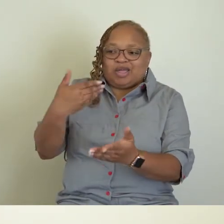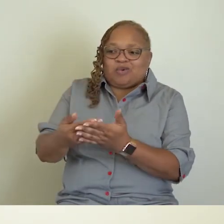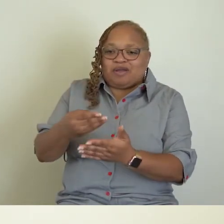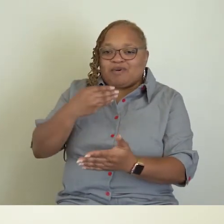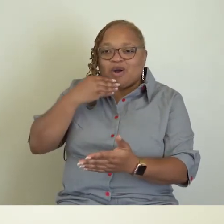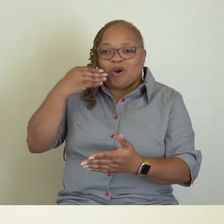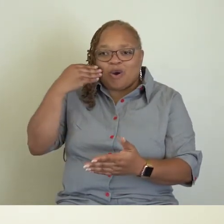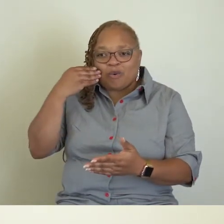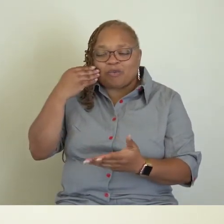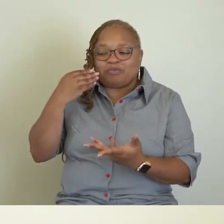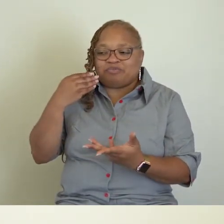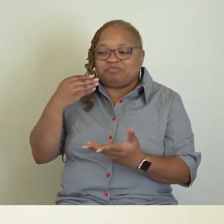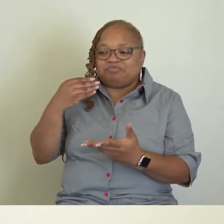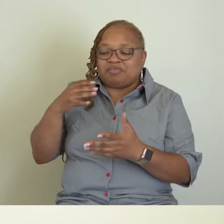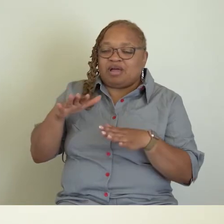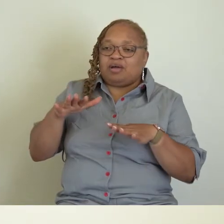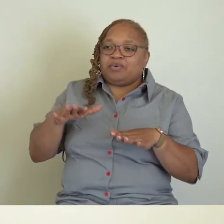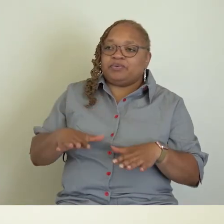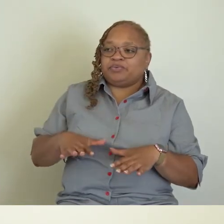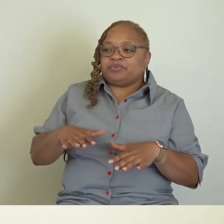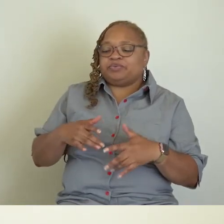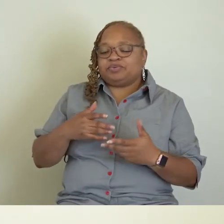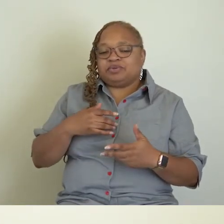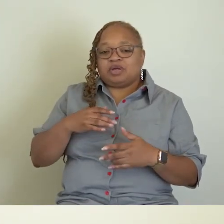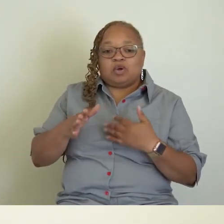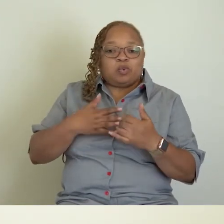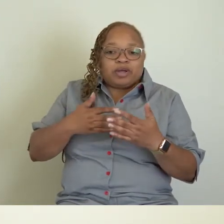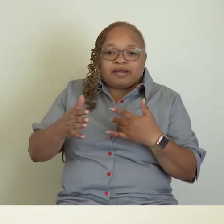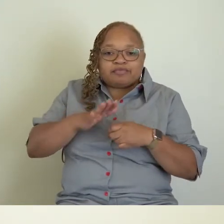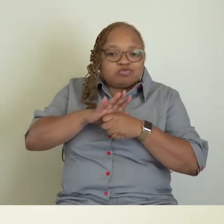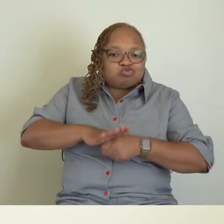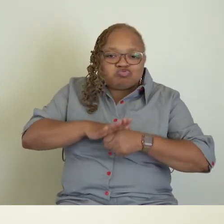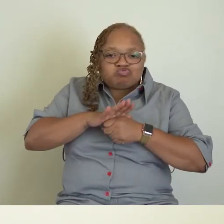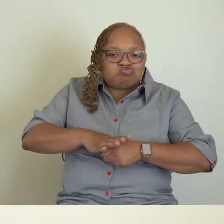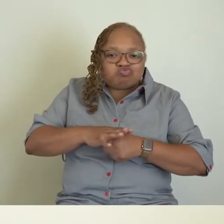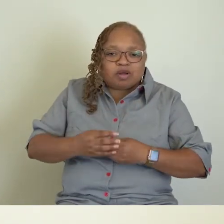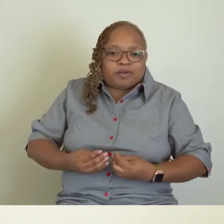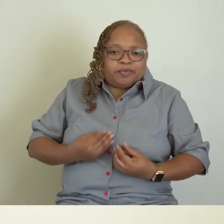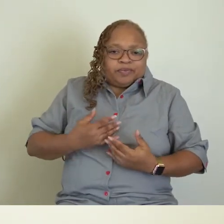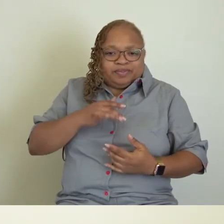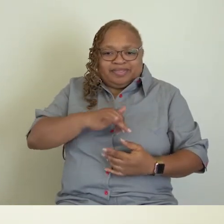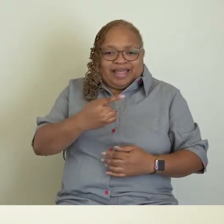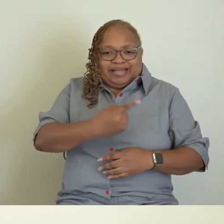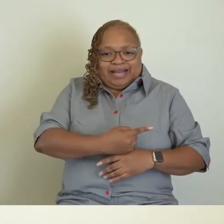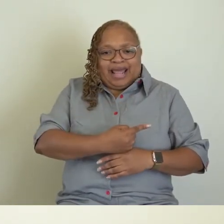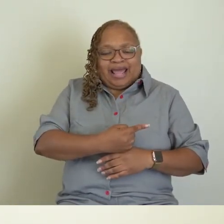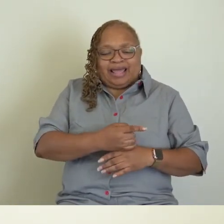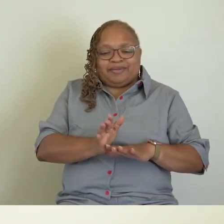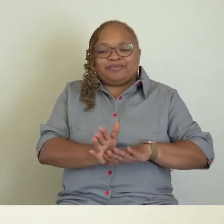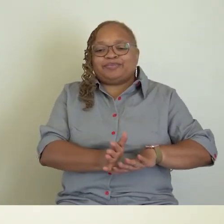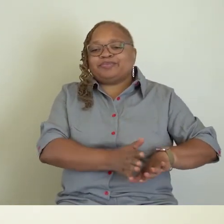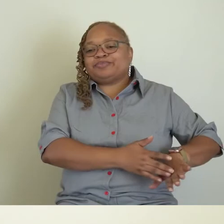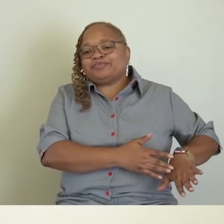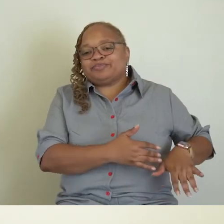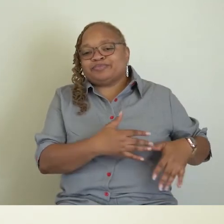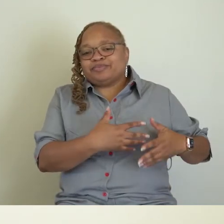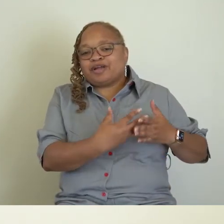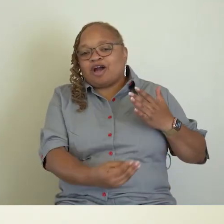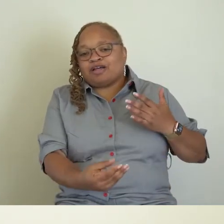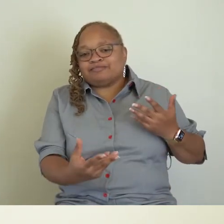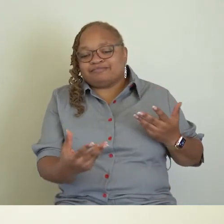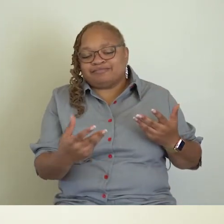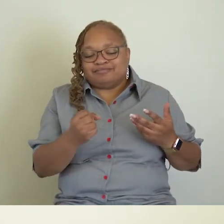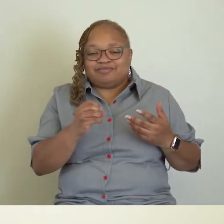got home and settled down that whatever stress that was trying to get to me that day was totally